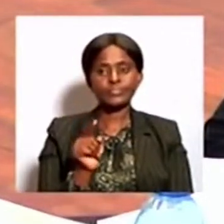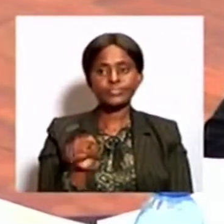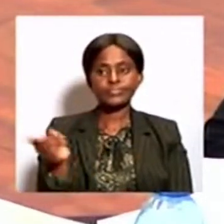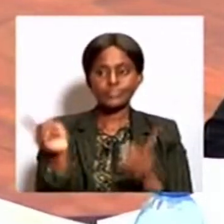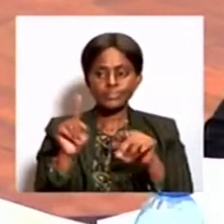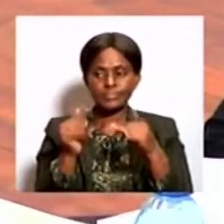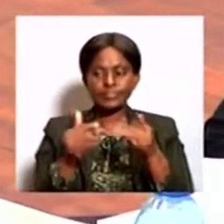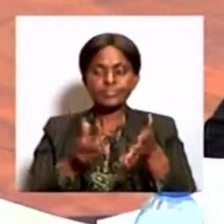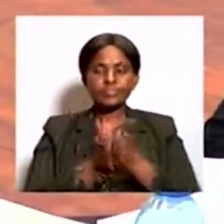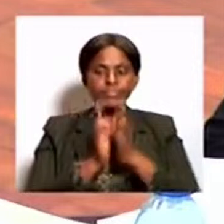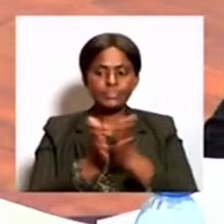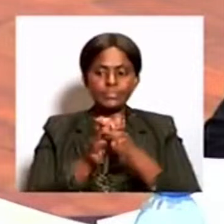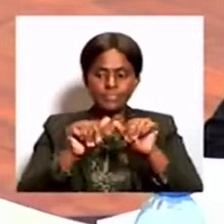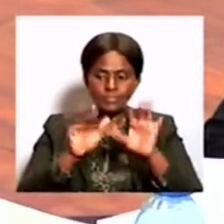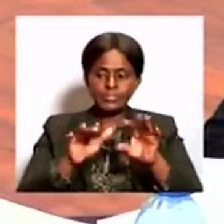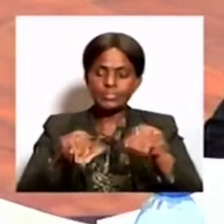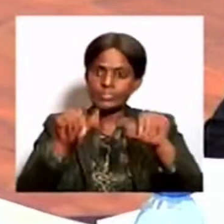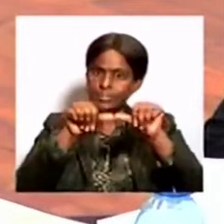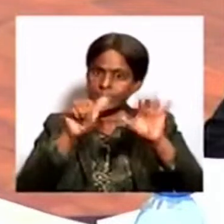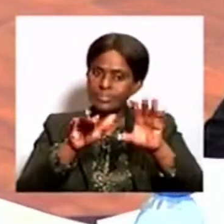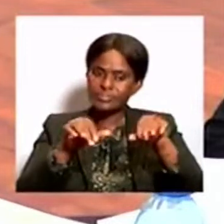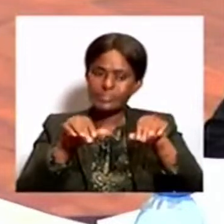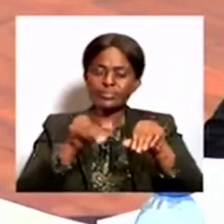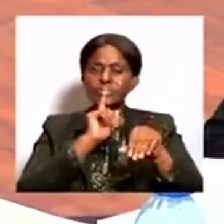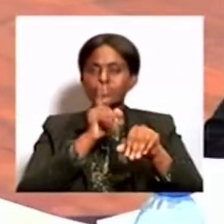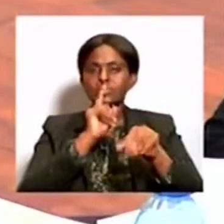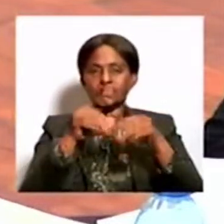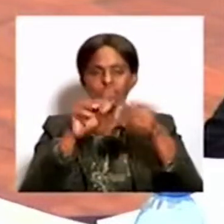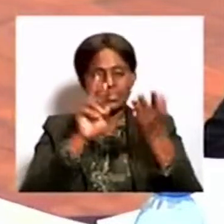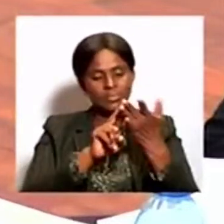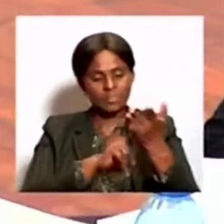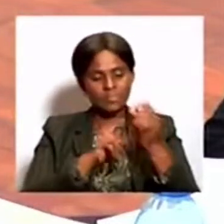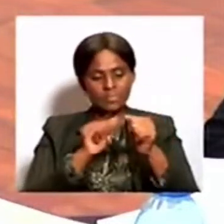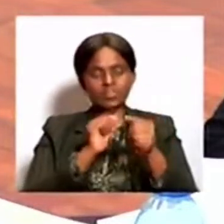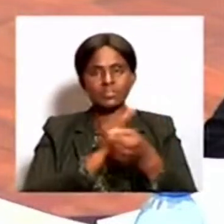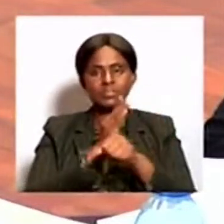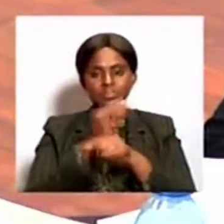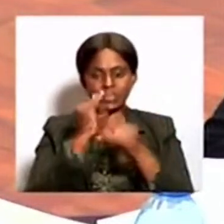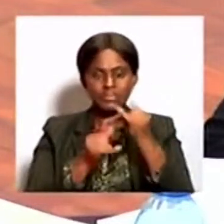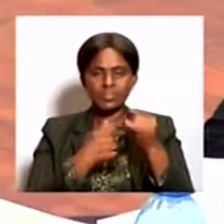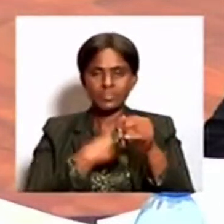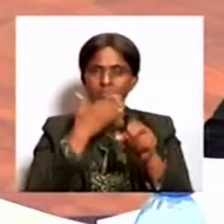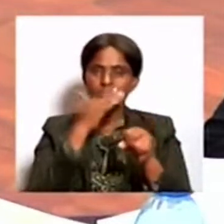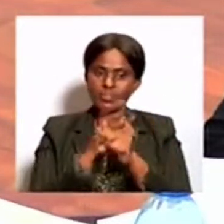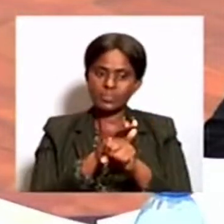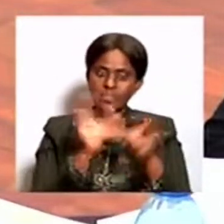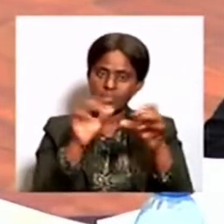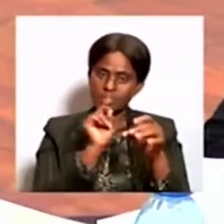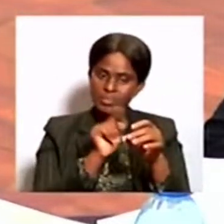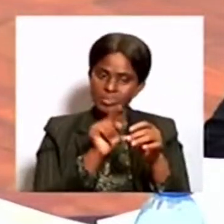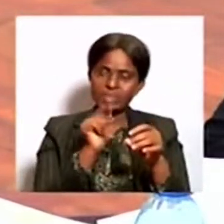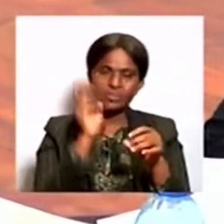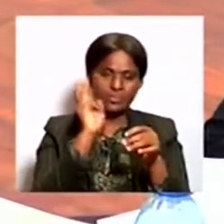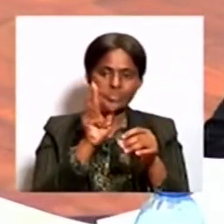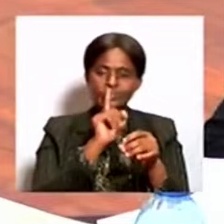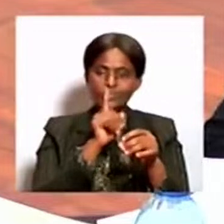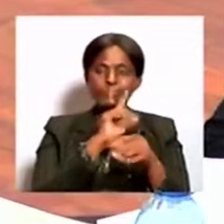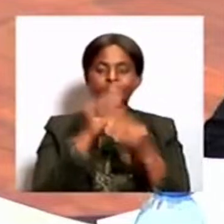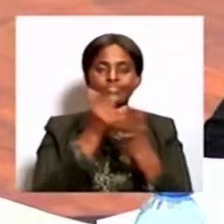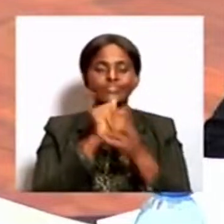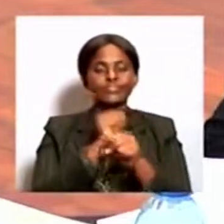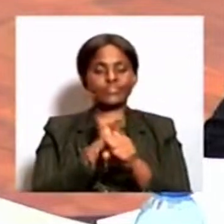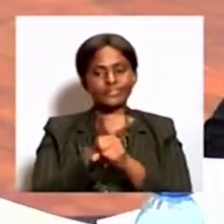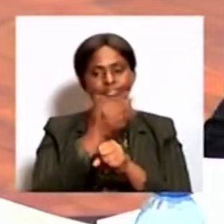you ask the Auditor General, when they go to audit us, I'm sure they can give you a report thereafter. I want to assure this committee that we'll do our level best.